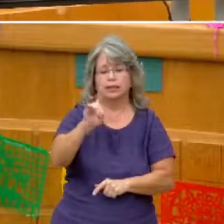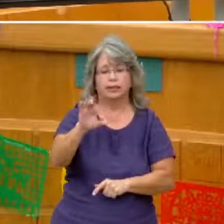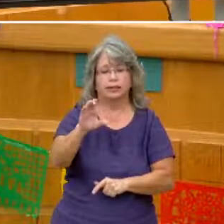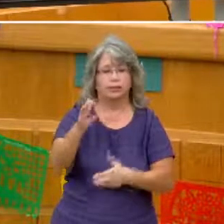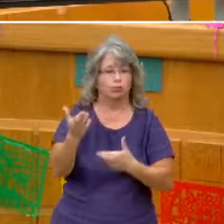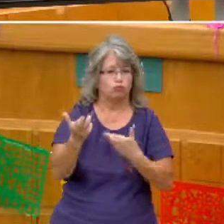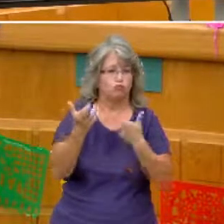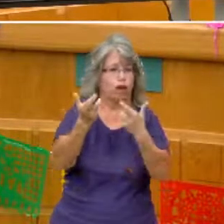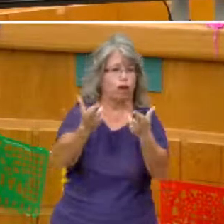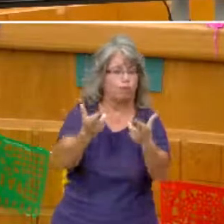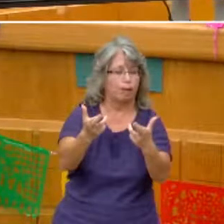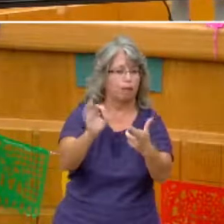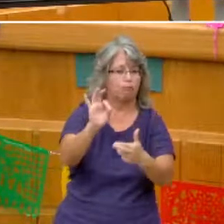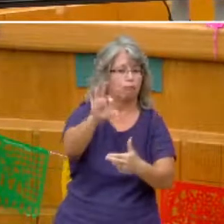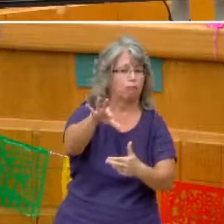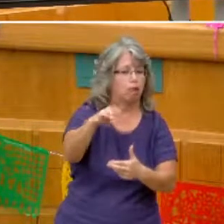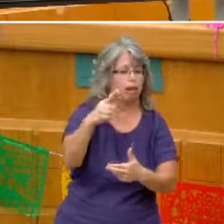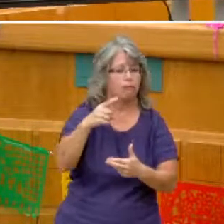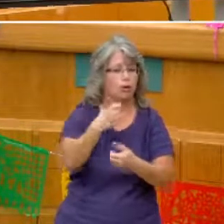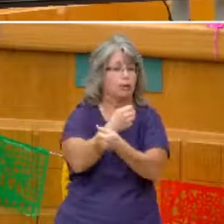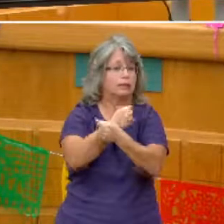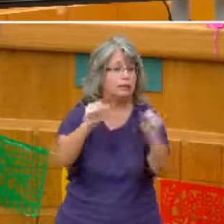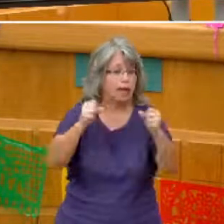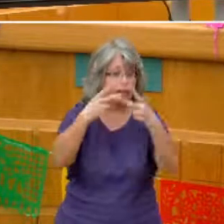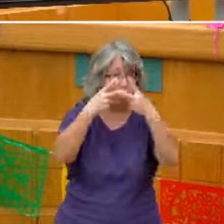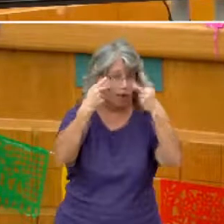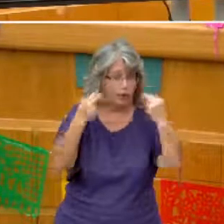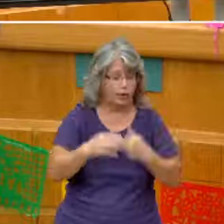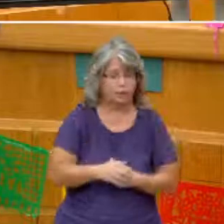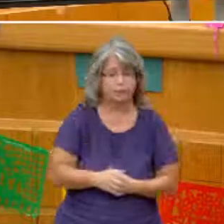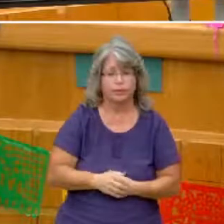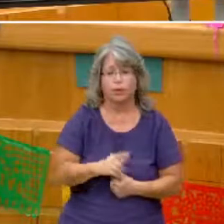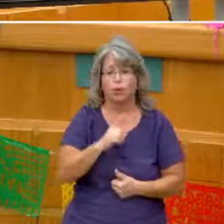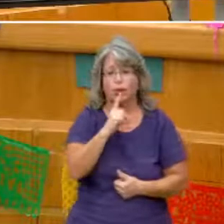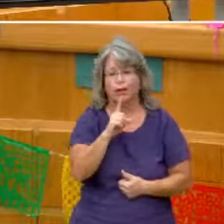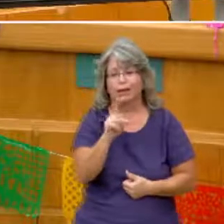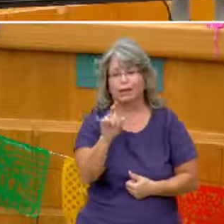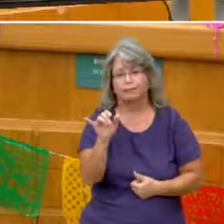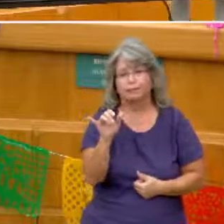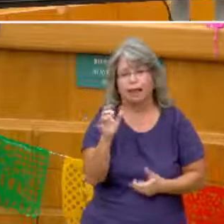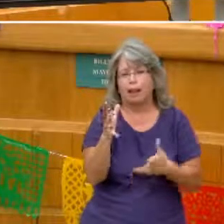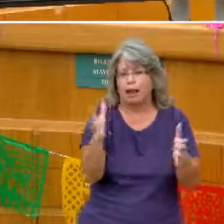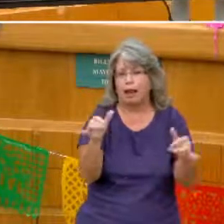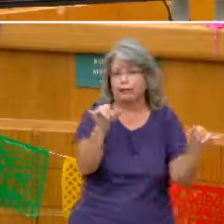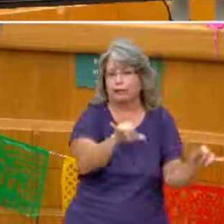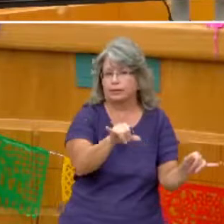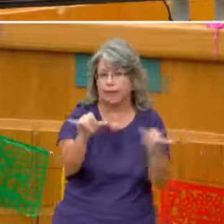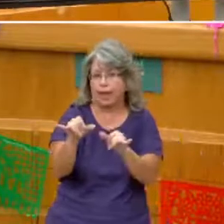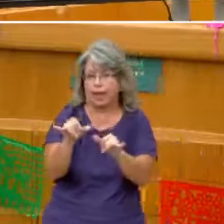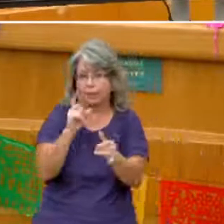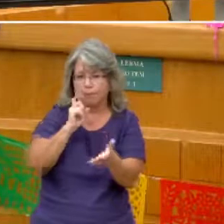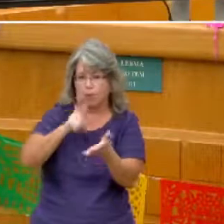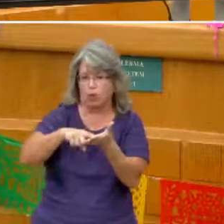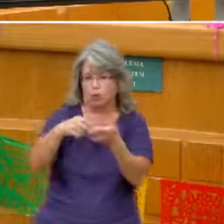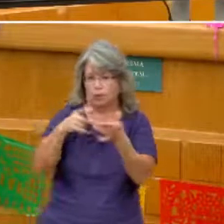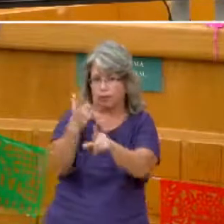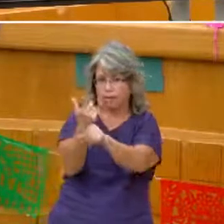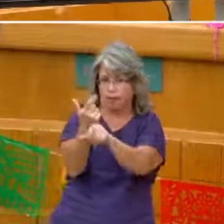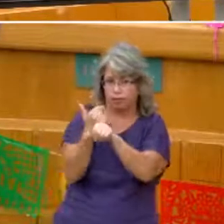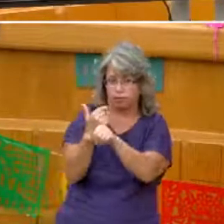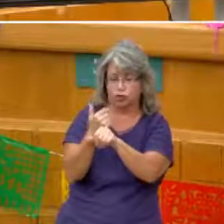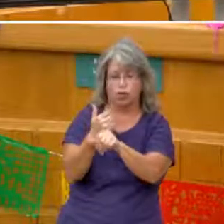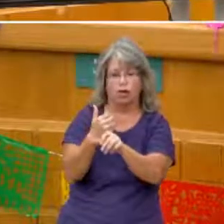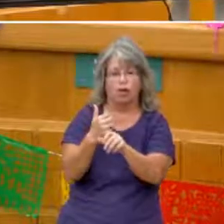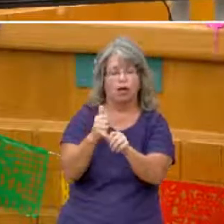Halloween. So basically, they're saying a lot of the same things that we saw last year. Avoid direct contact with trick-or-treaters.